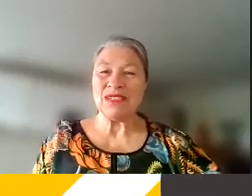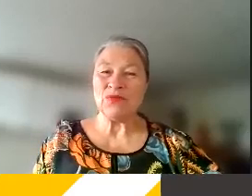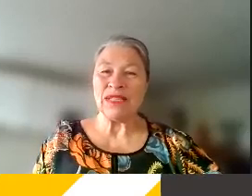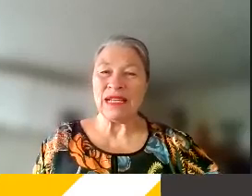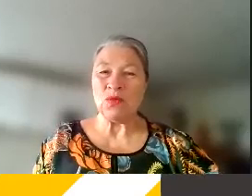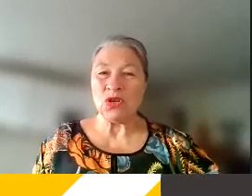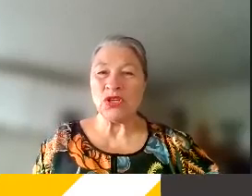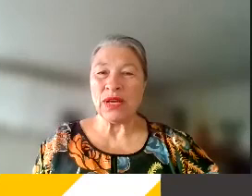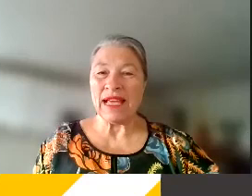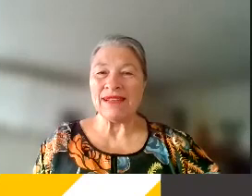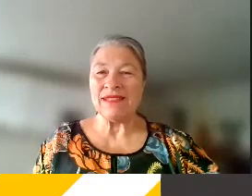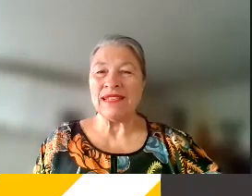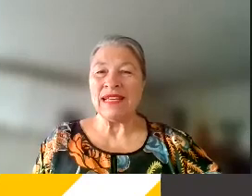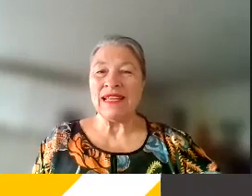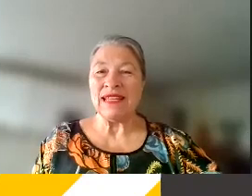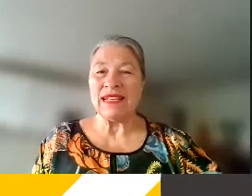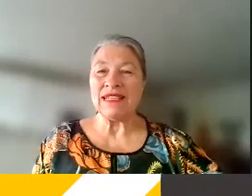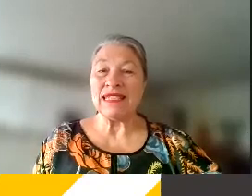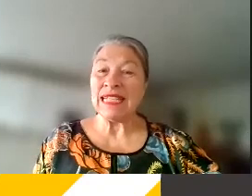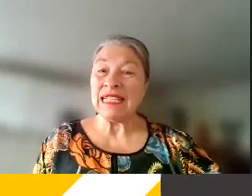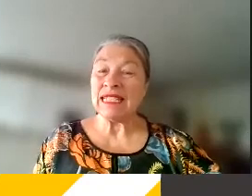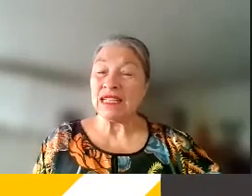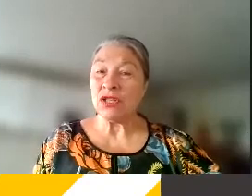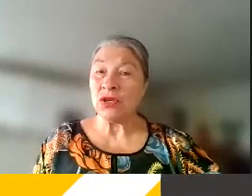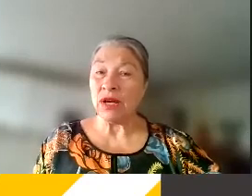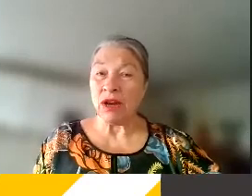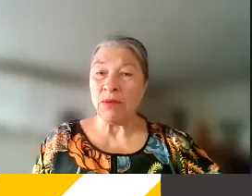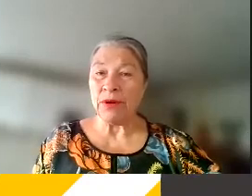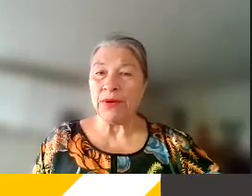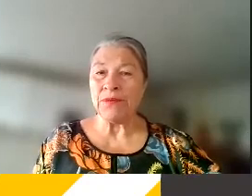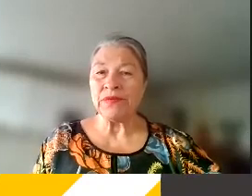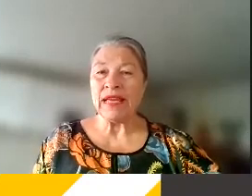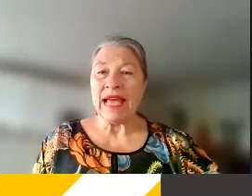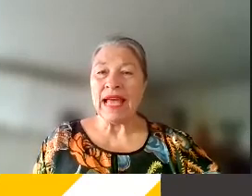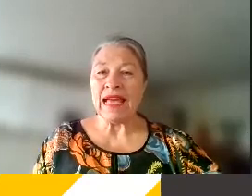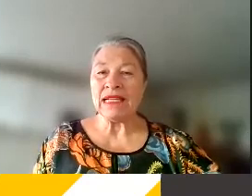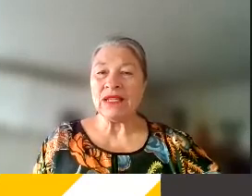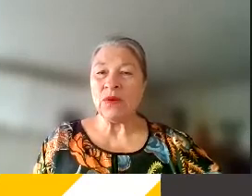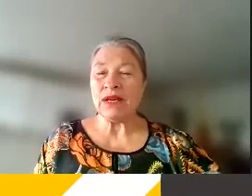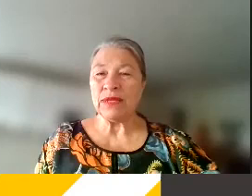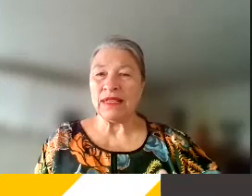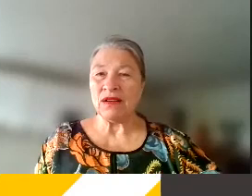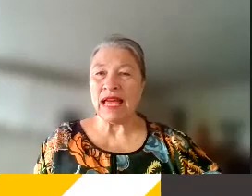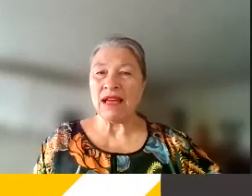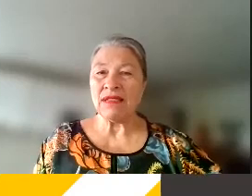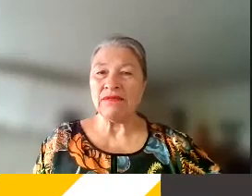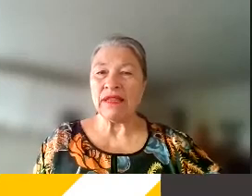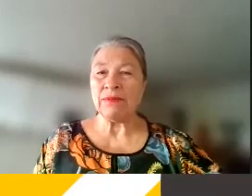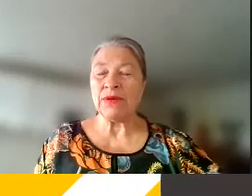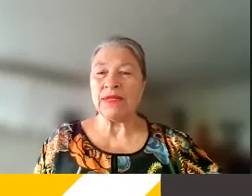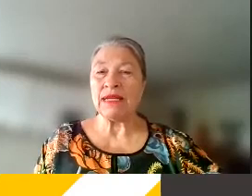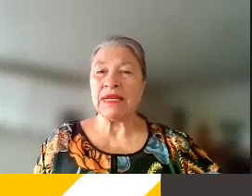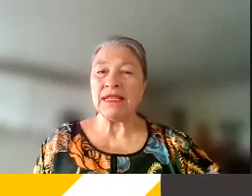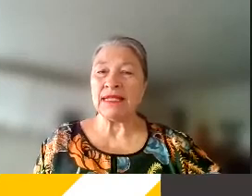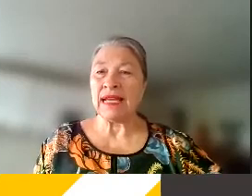one is obviously wash your hands, then sneeze into your elbow, and the one with a little house around